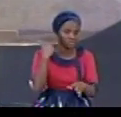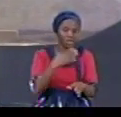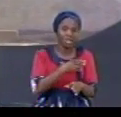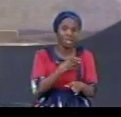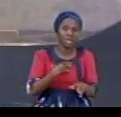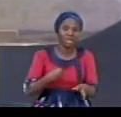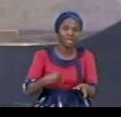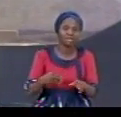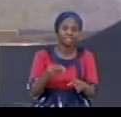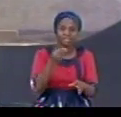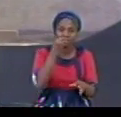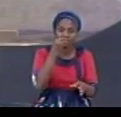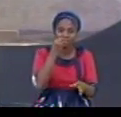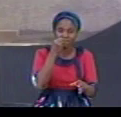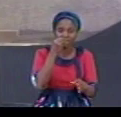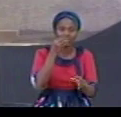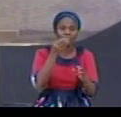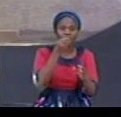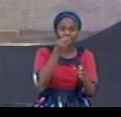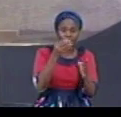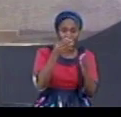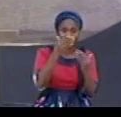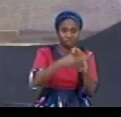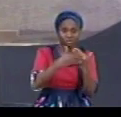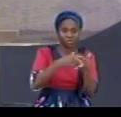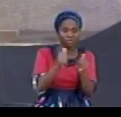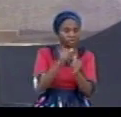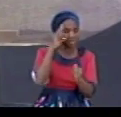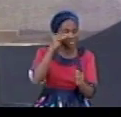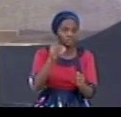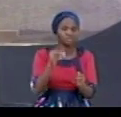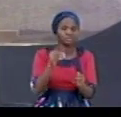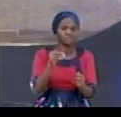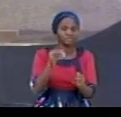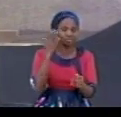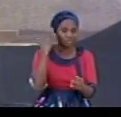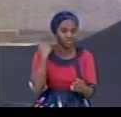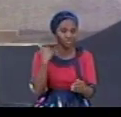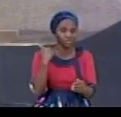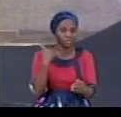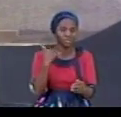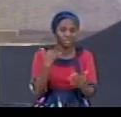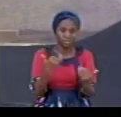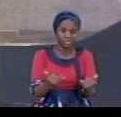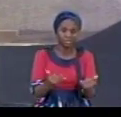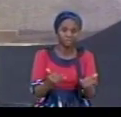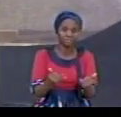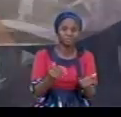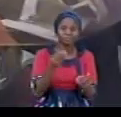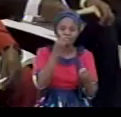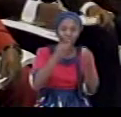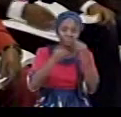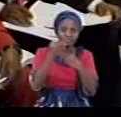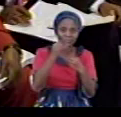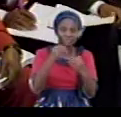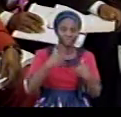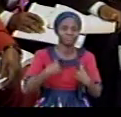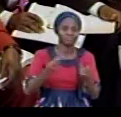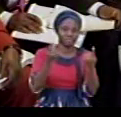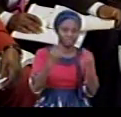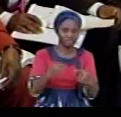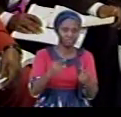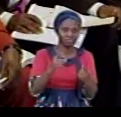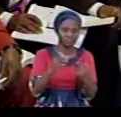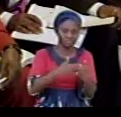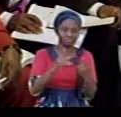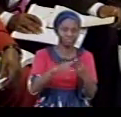eat bread with him. Feasting has come in his house, in your house,